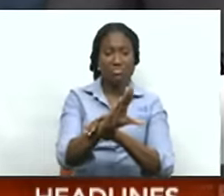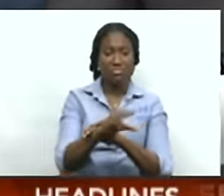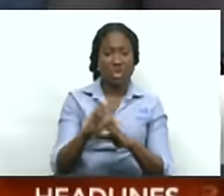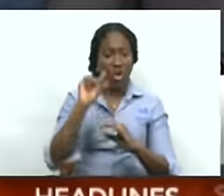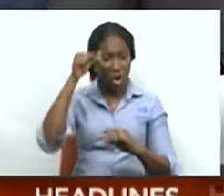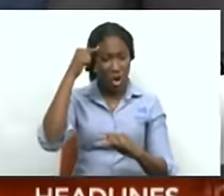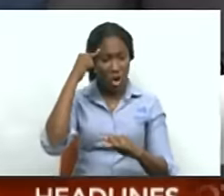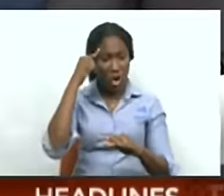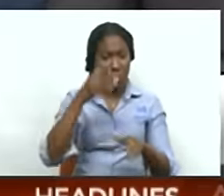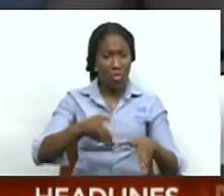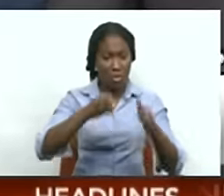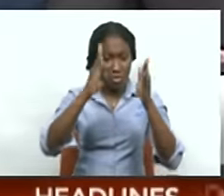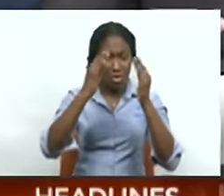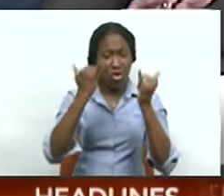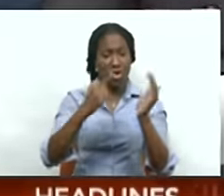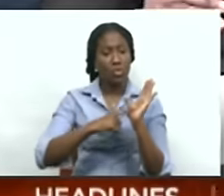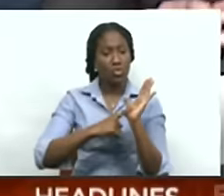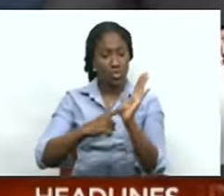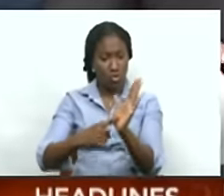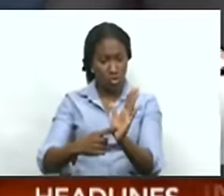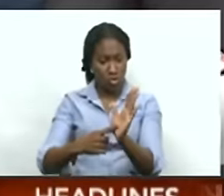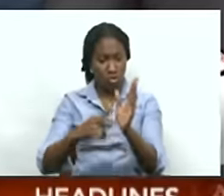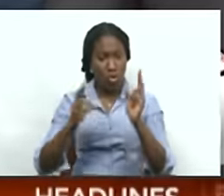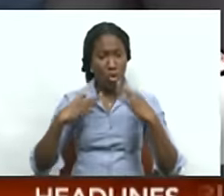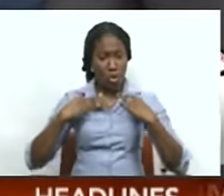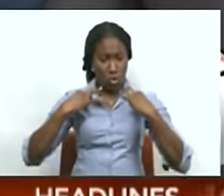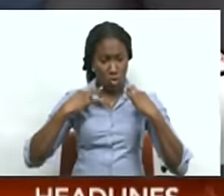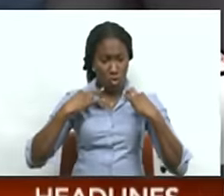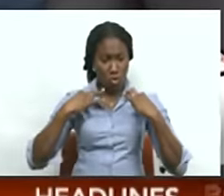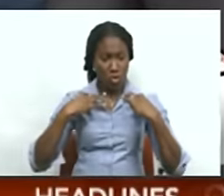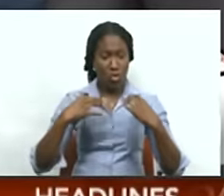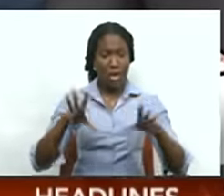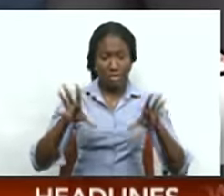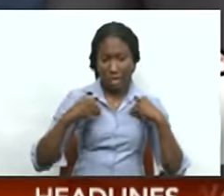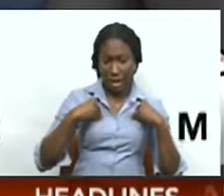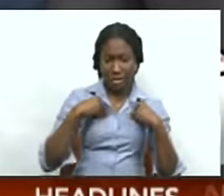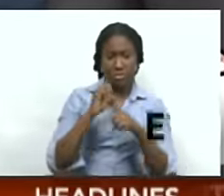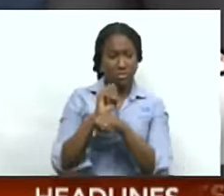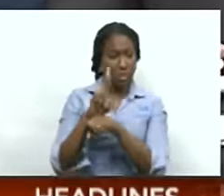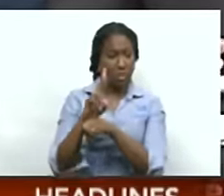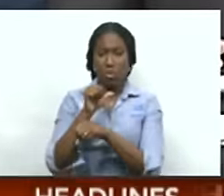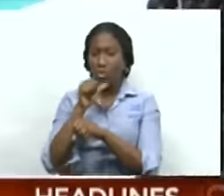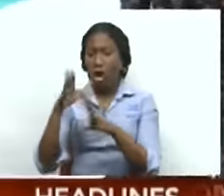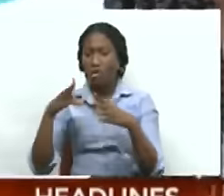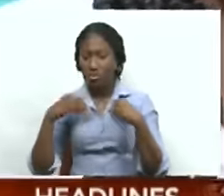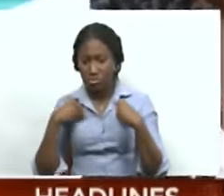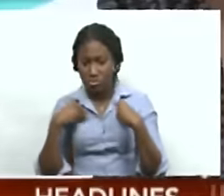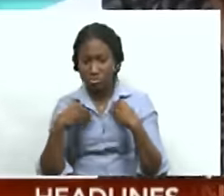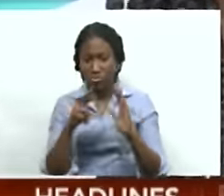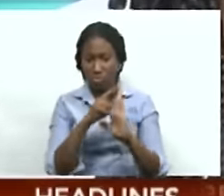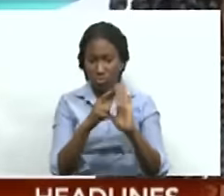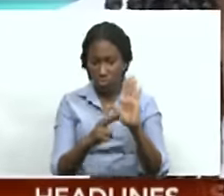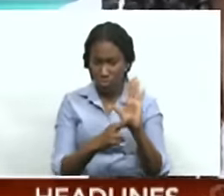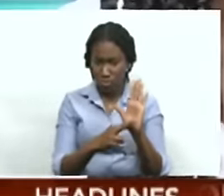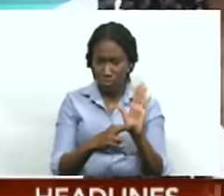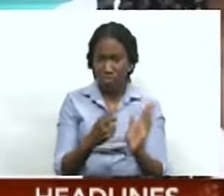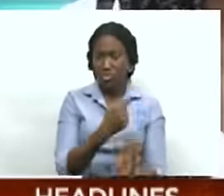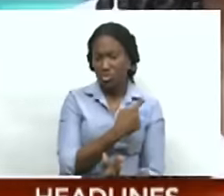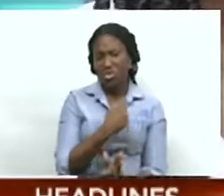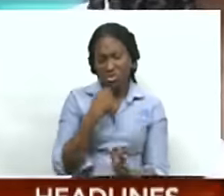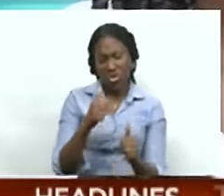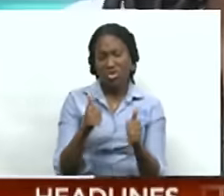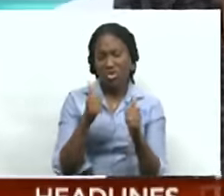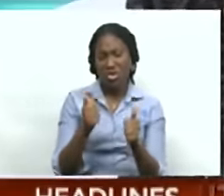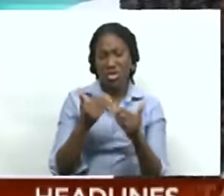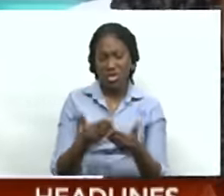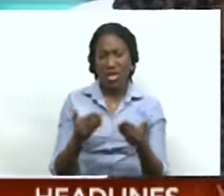can and cannot wear. Kimberly Fletcher brings us this story. It's a good thing because I have a kind